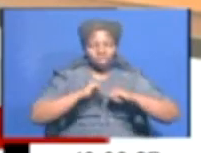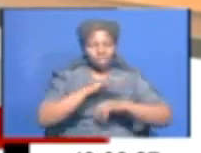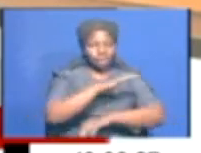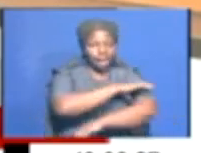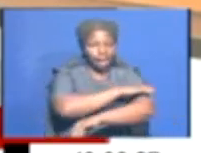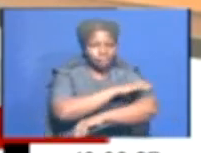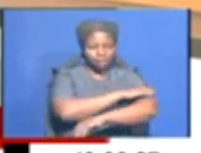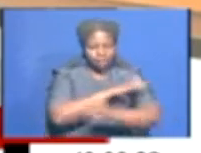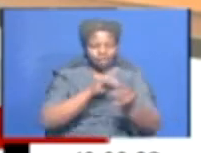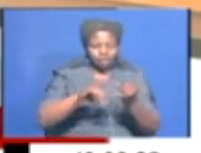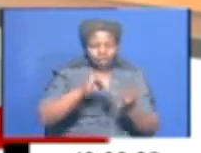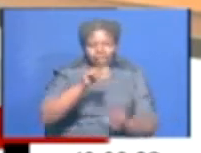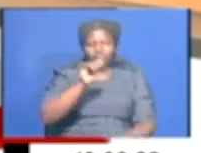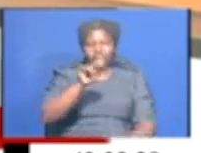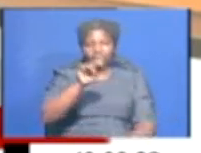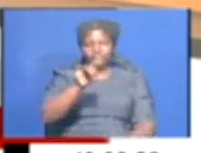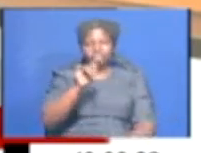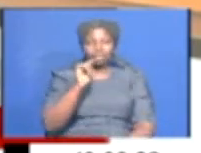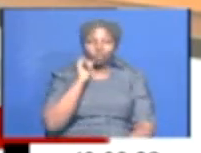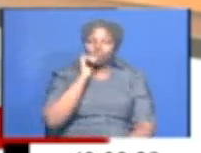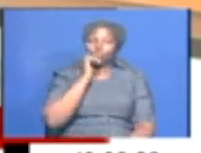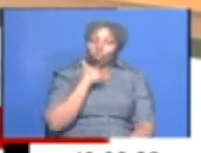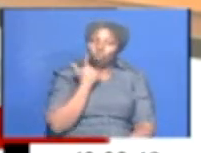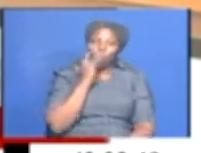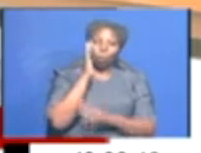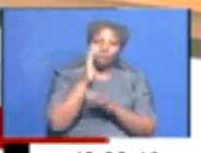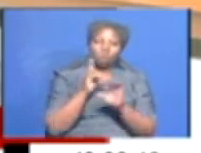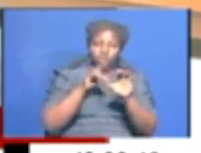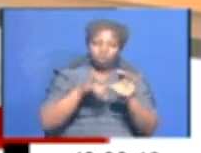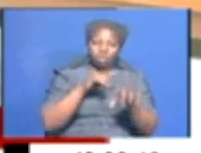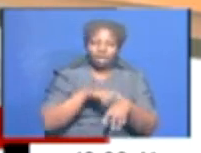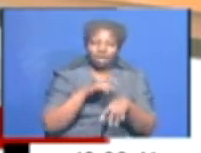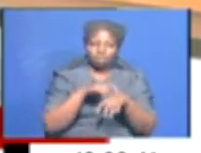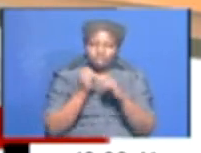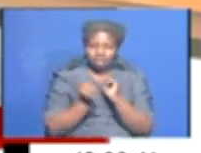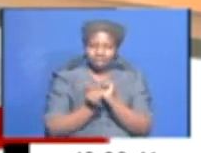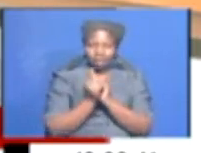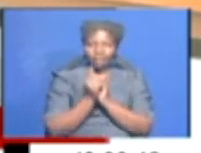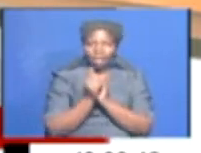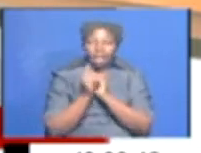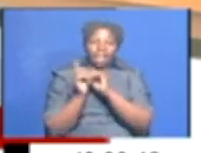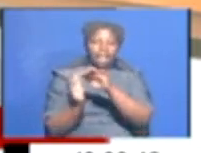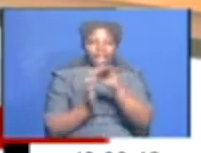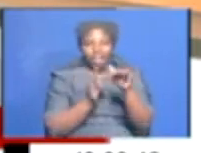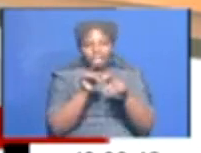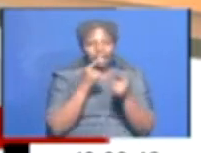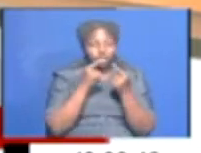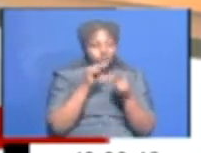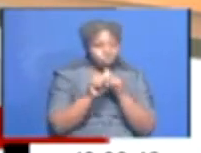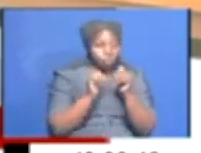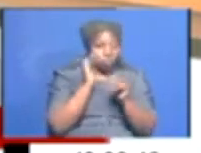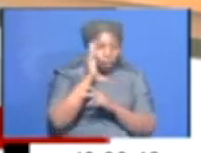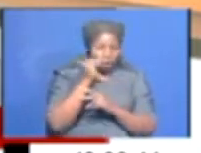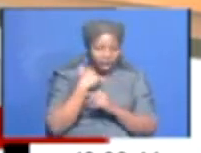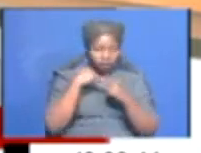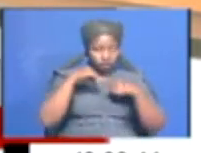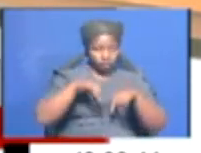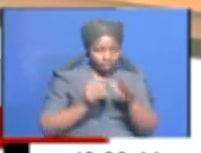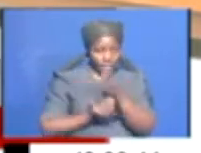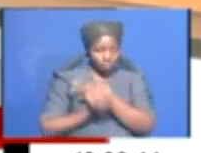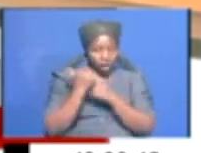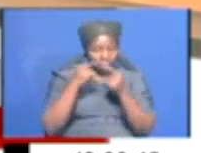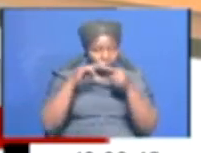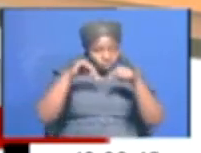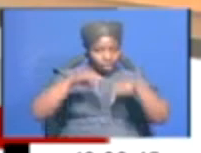after 11:15. Those are the three conversations around sport that we are going to be having this morning. But also in the news today, remember that